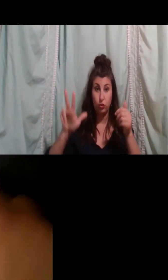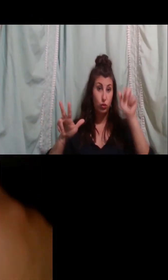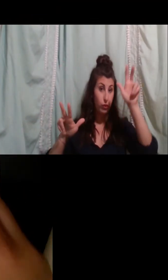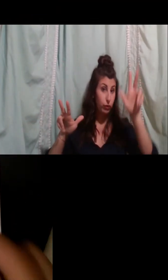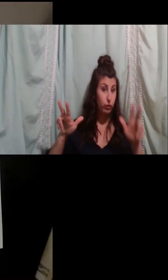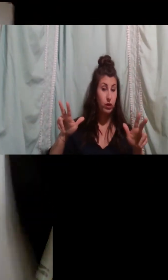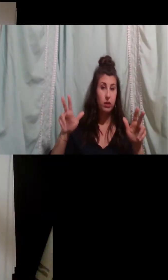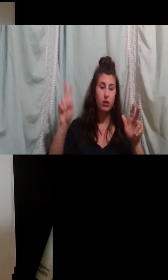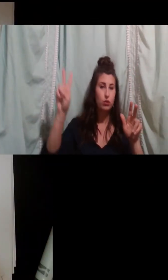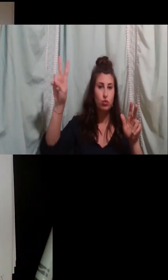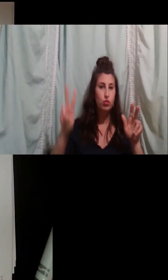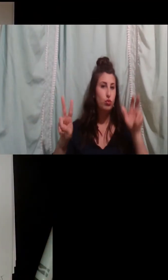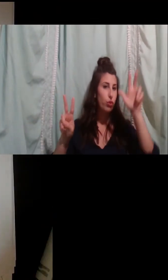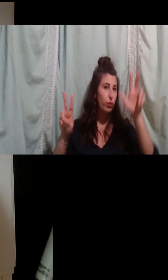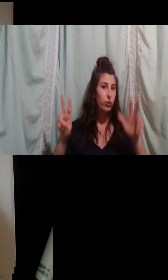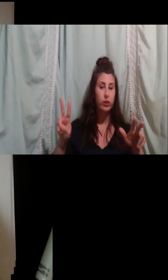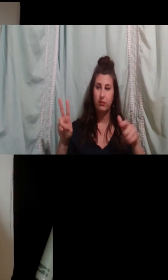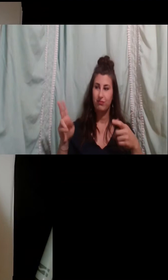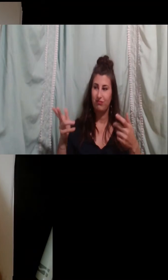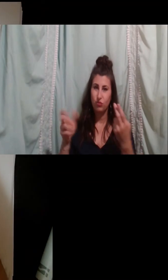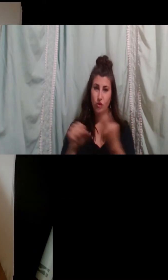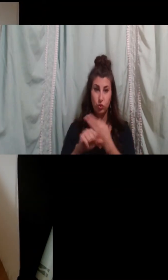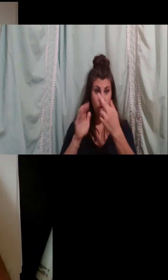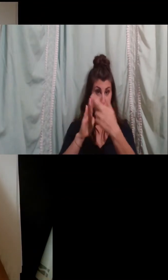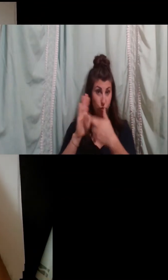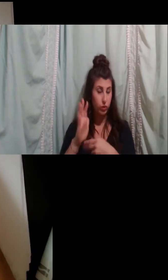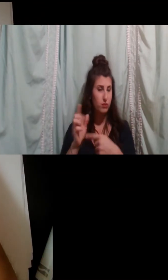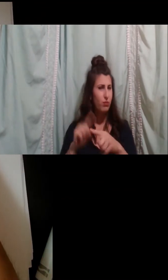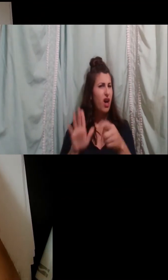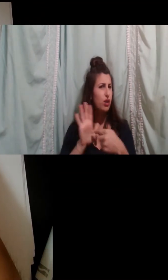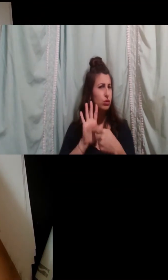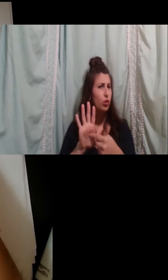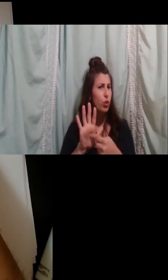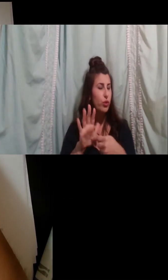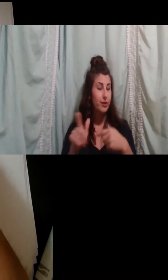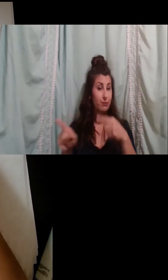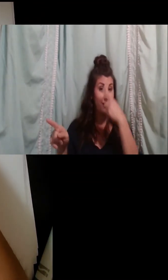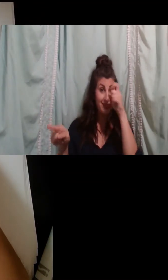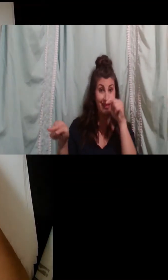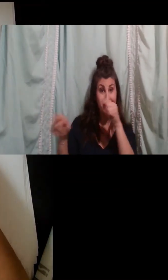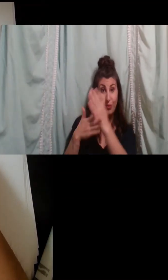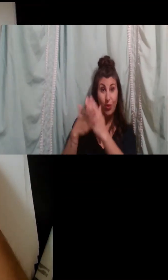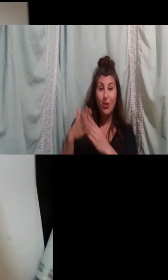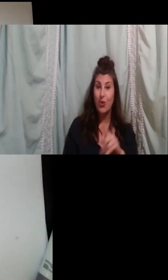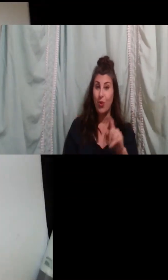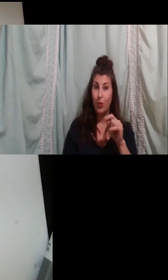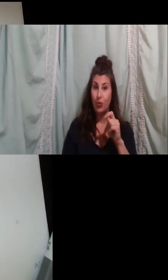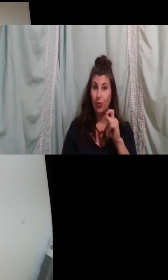one and then using the rules, but let me show you what I mean by this part, because this part's pretty cool.